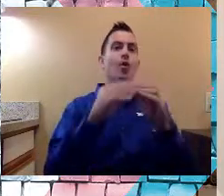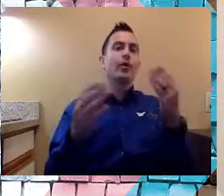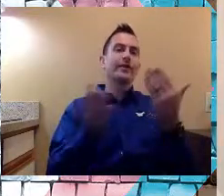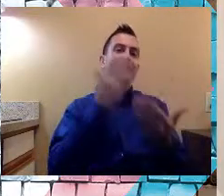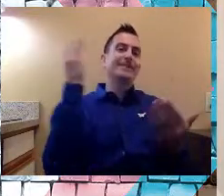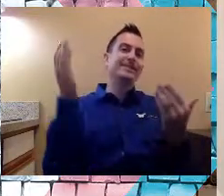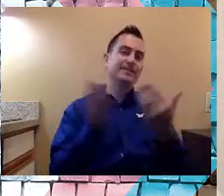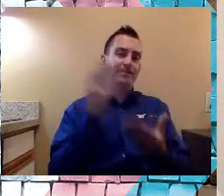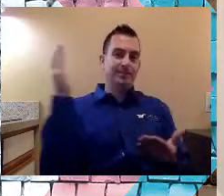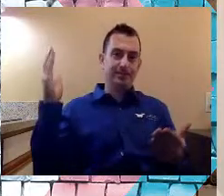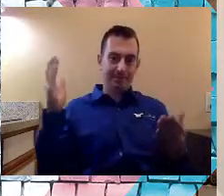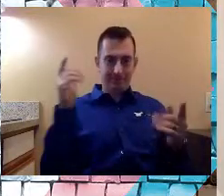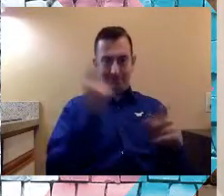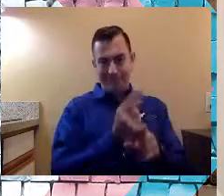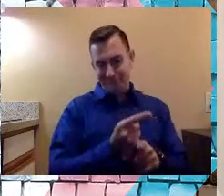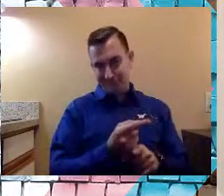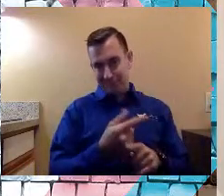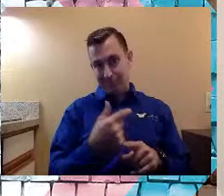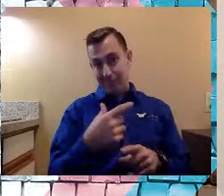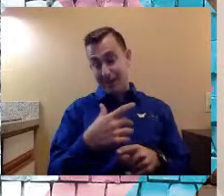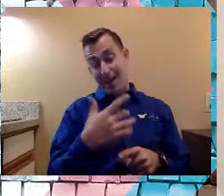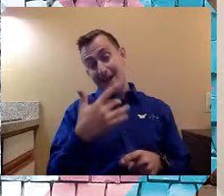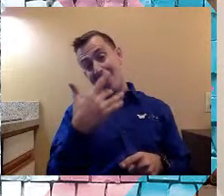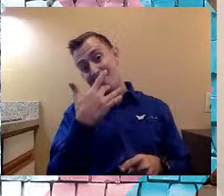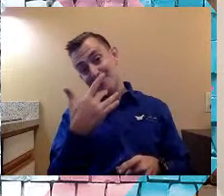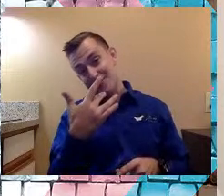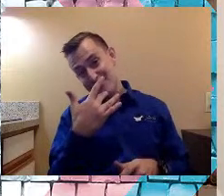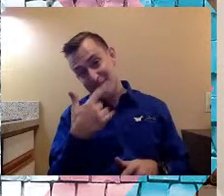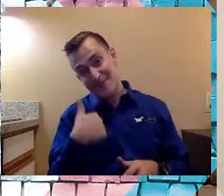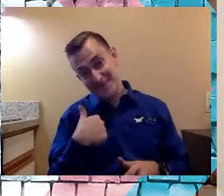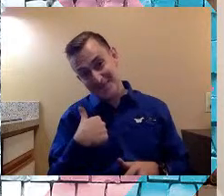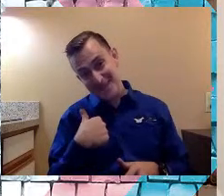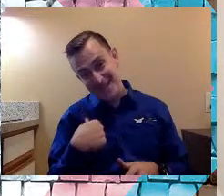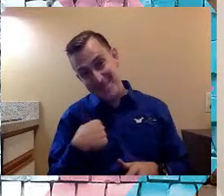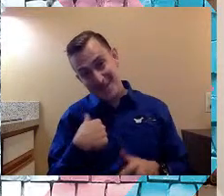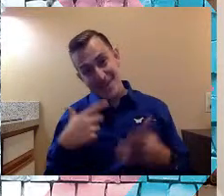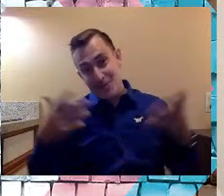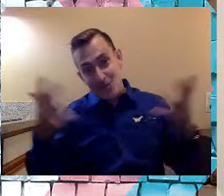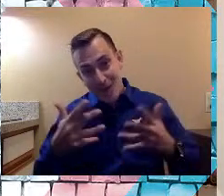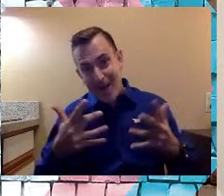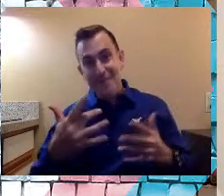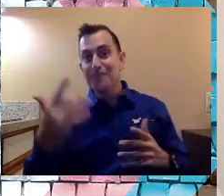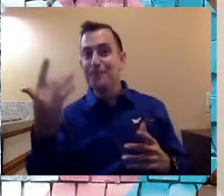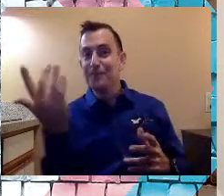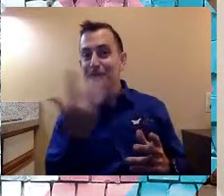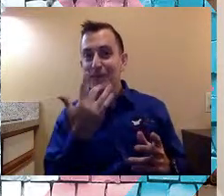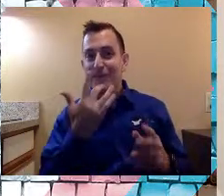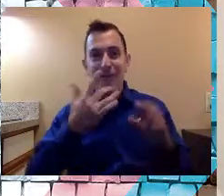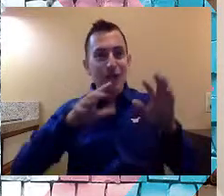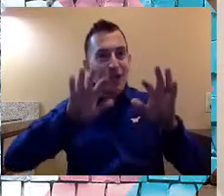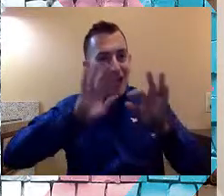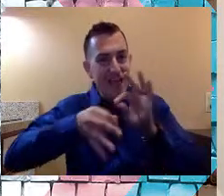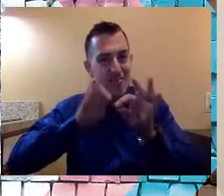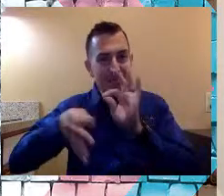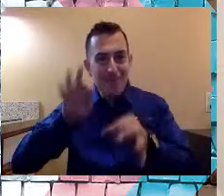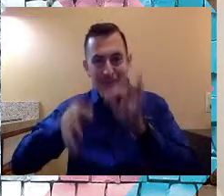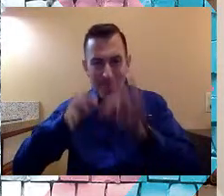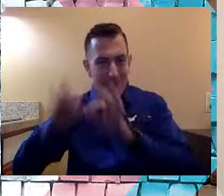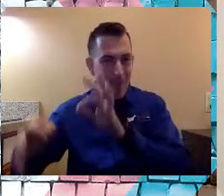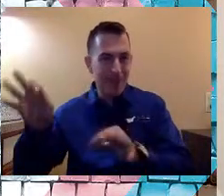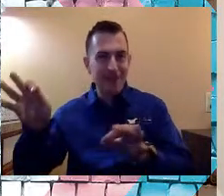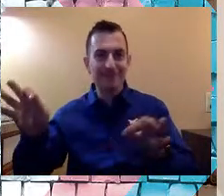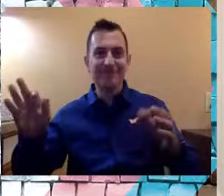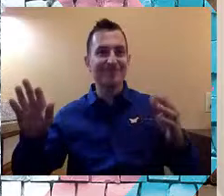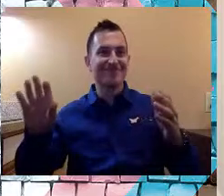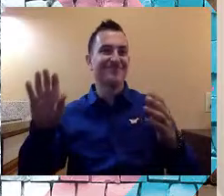I'm going to rip them up. Remember I told you I like them ripped up. Whoops, that guy doesn't want to stick. If that happens to you, you just go back and stick it